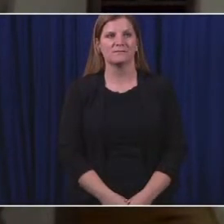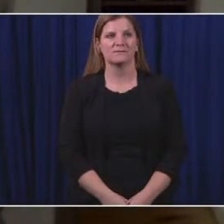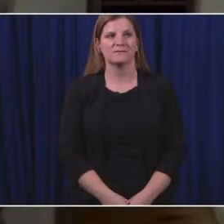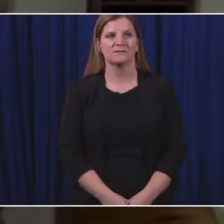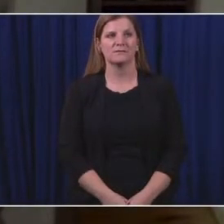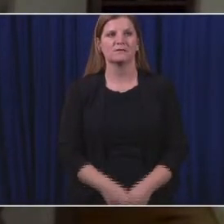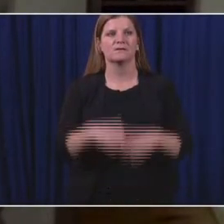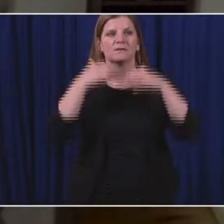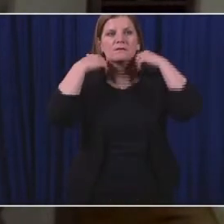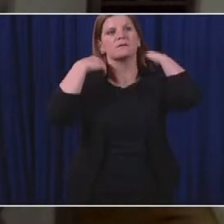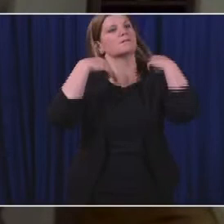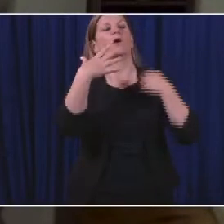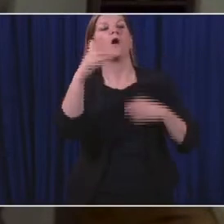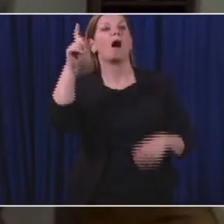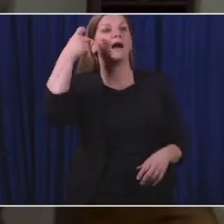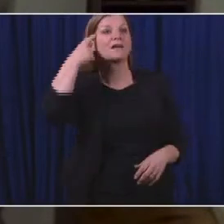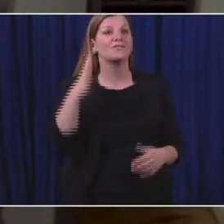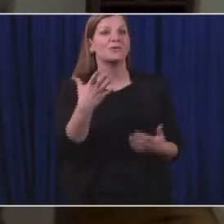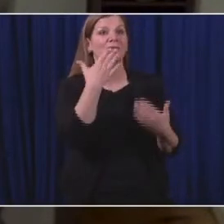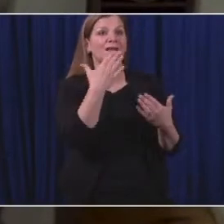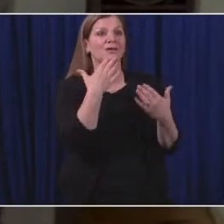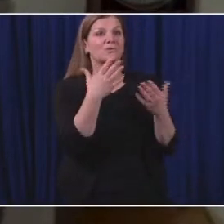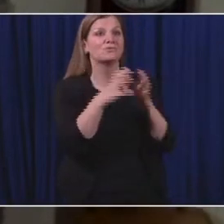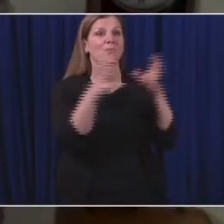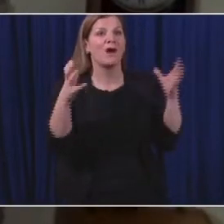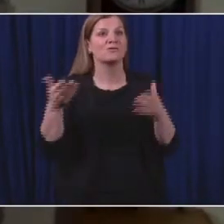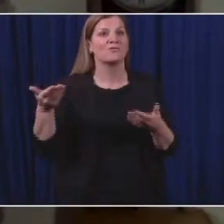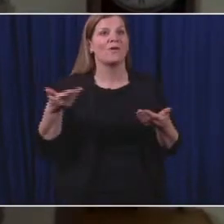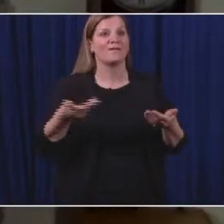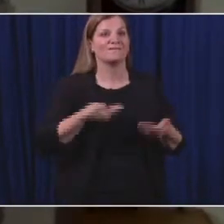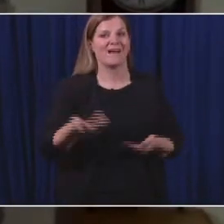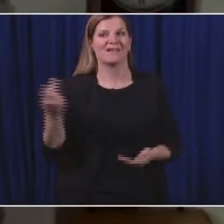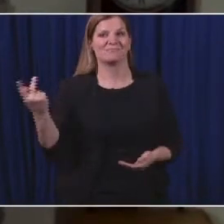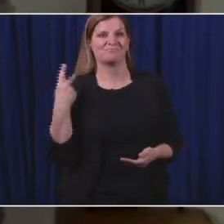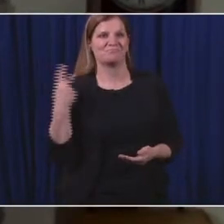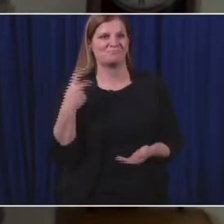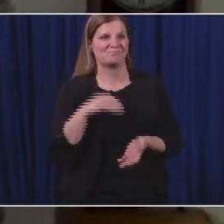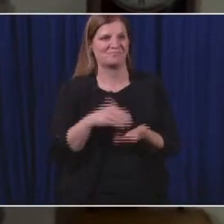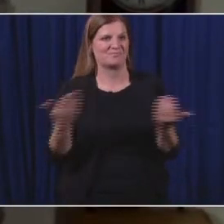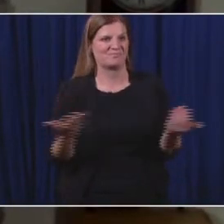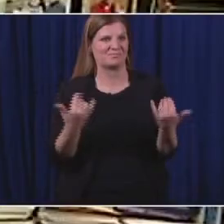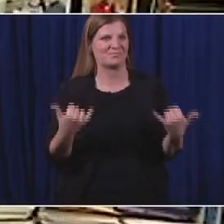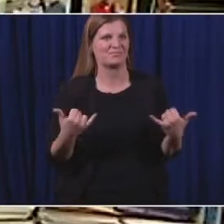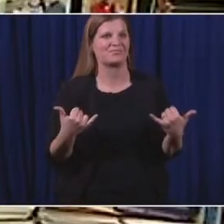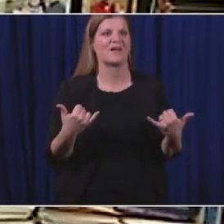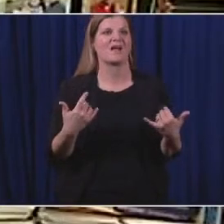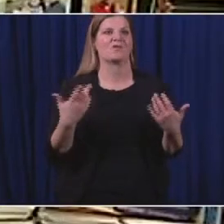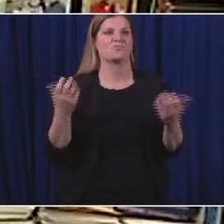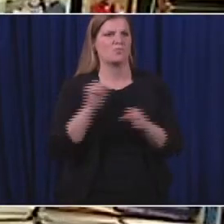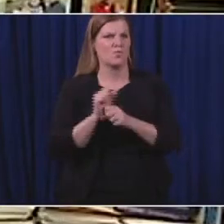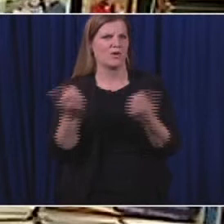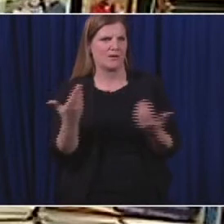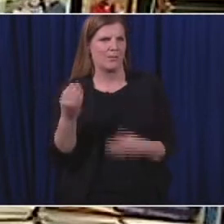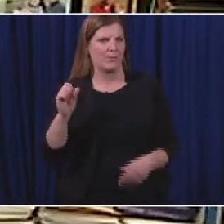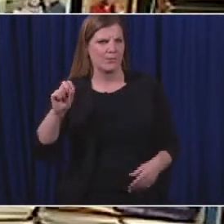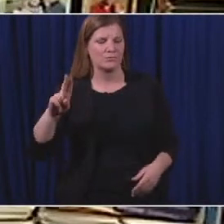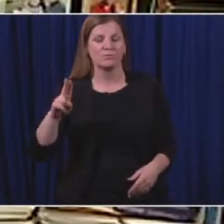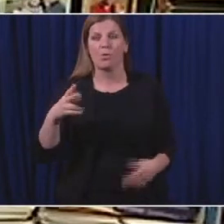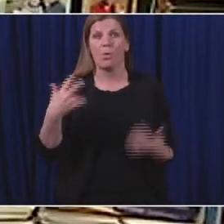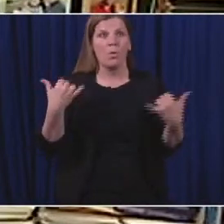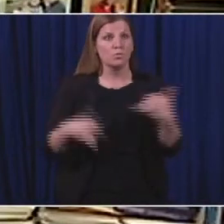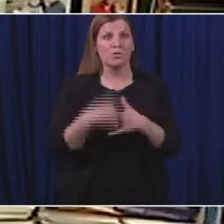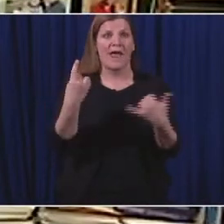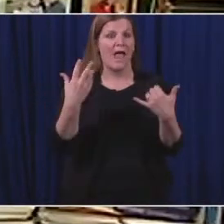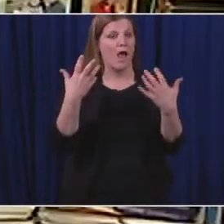Governor, thank you so much for having Dr. Dixon and I here today to represent Ohio State. It went incredibly well today. The UPS